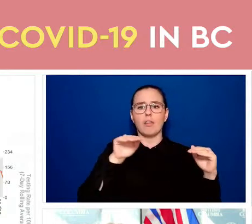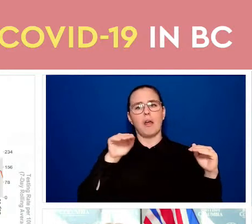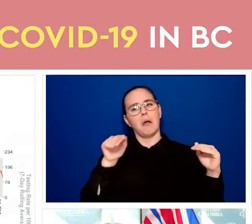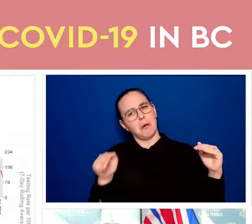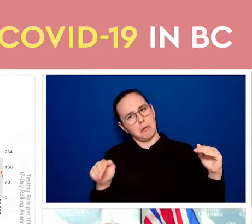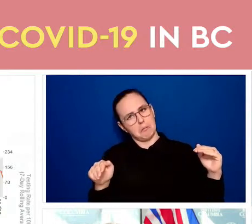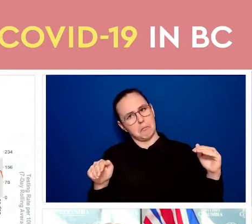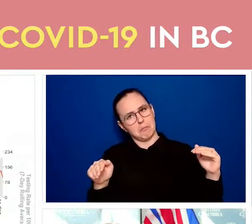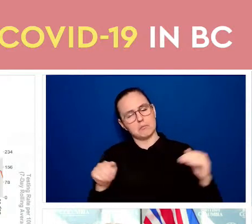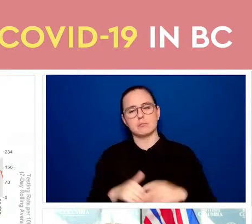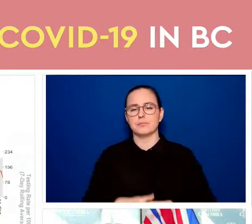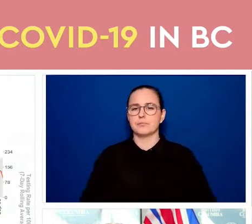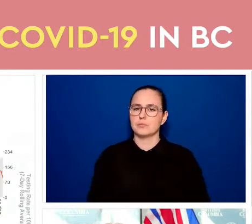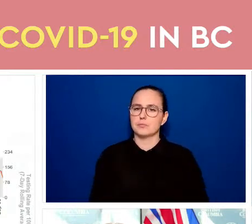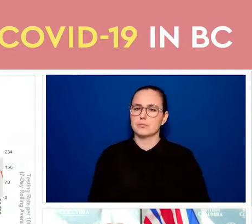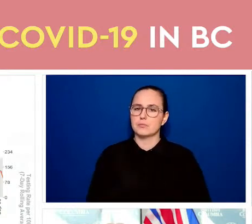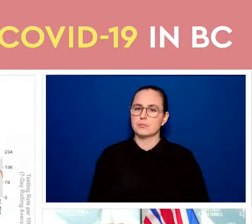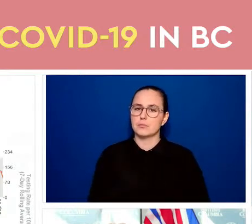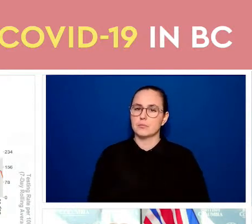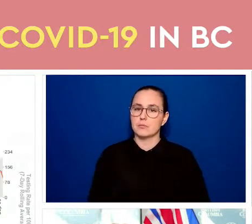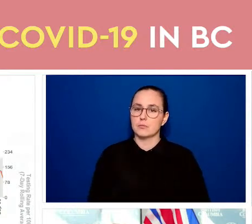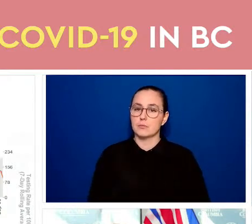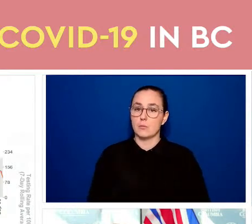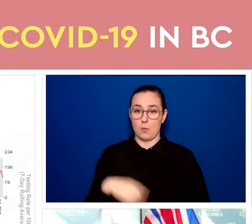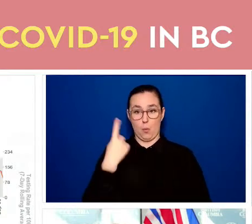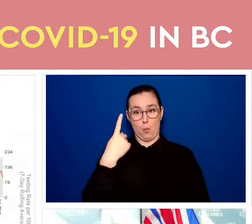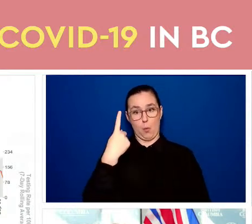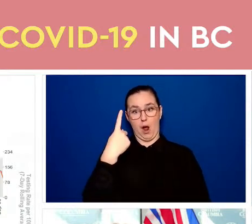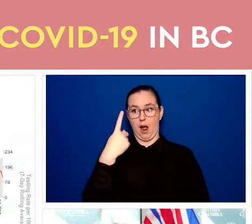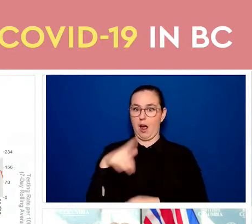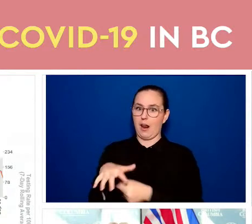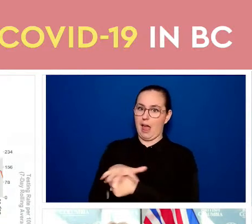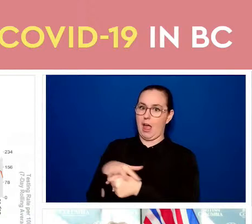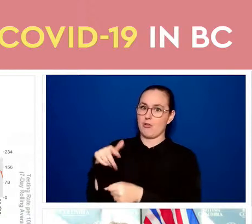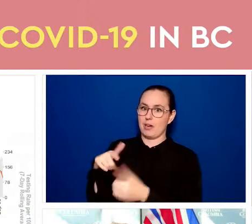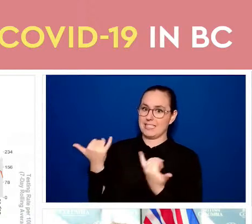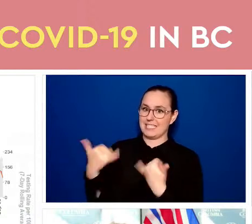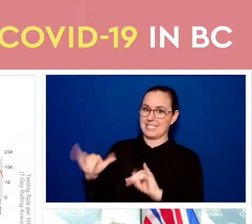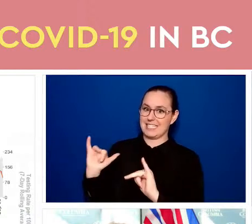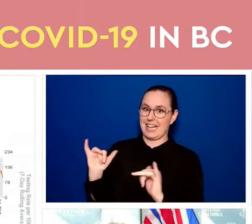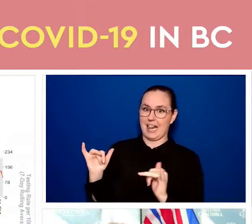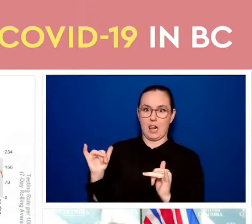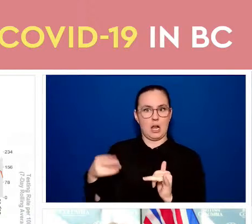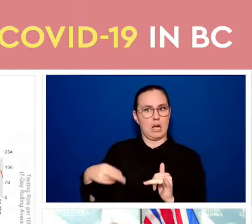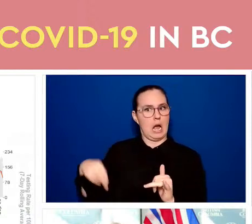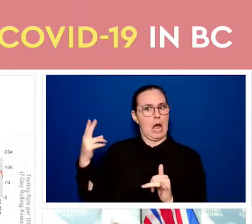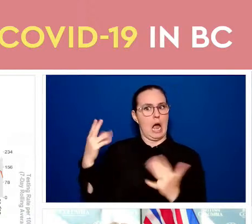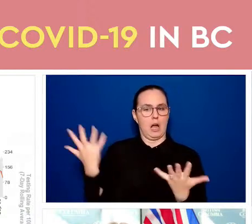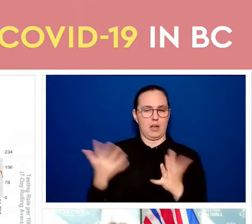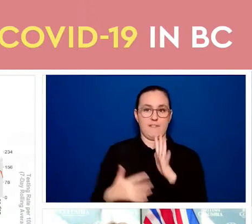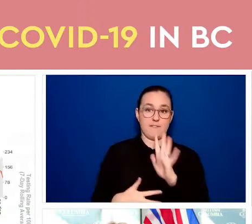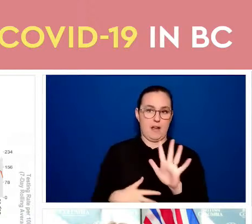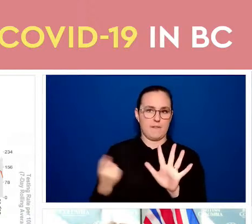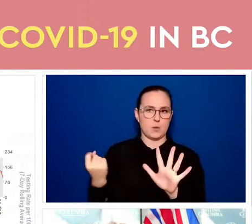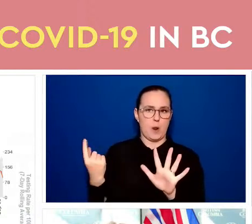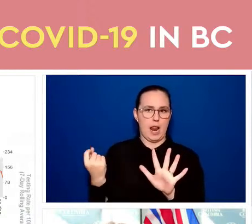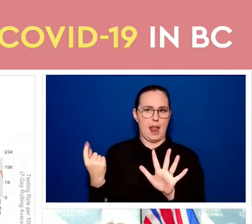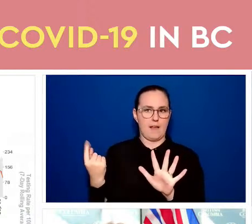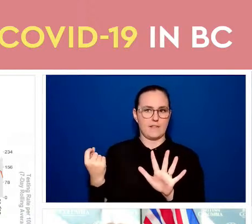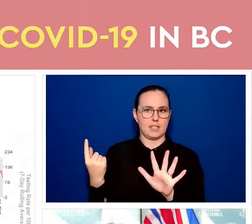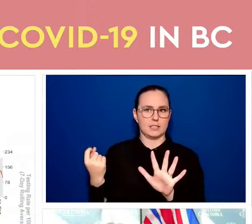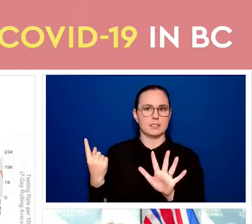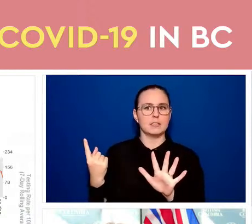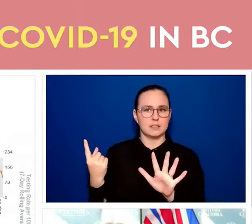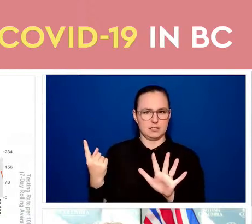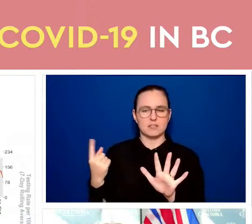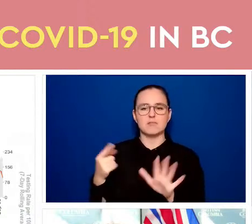that we're seeing that is still high is children age 5 to 11, where it's around 5 to 10%. It's somewhere in that range